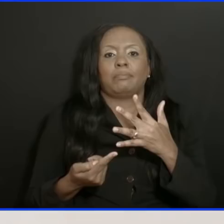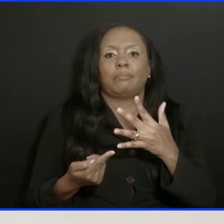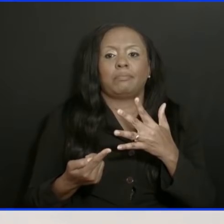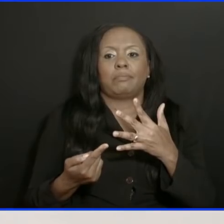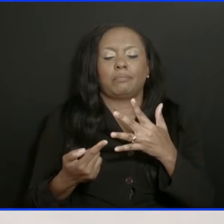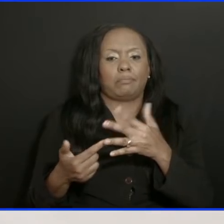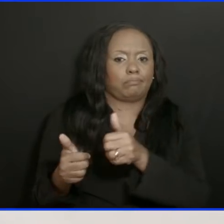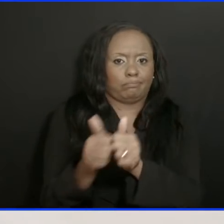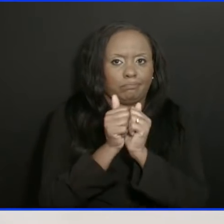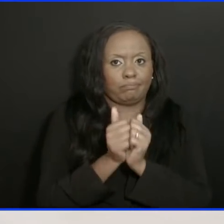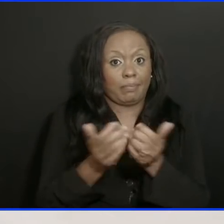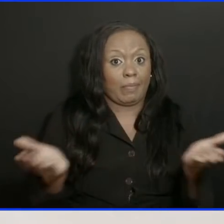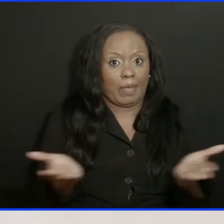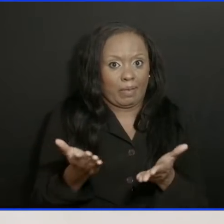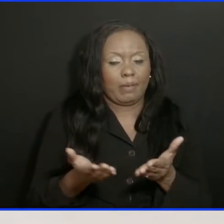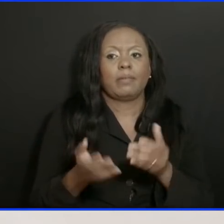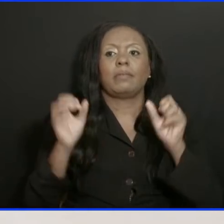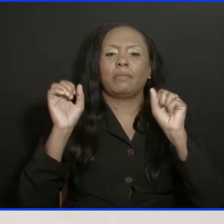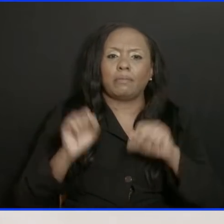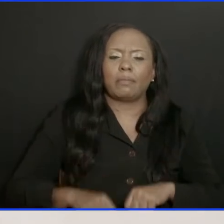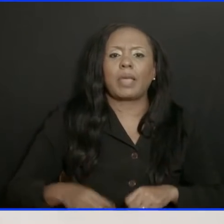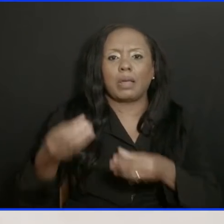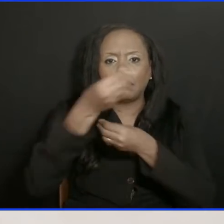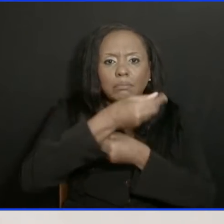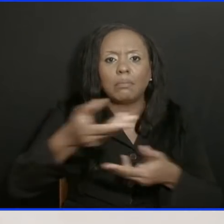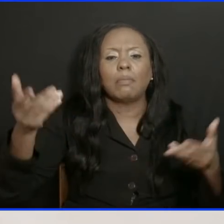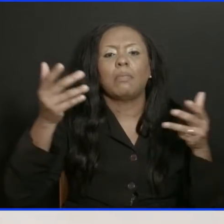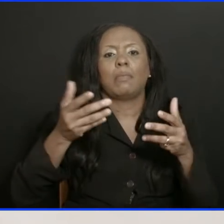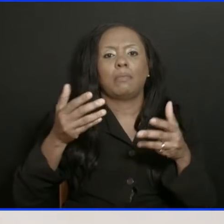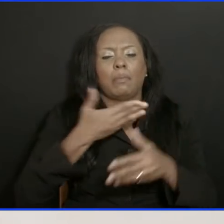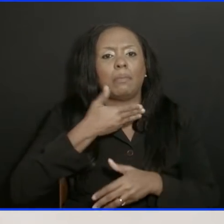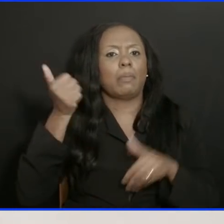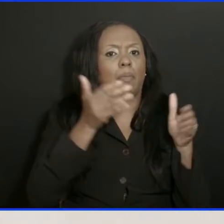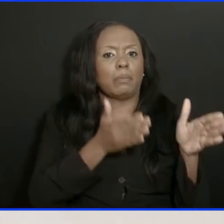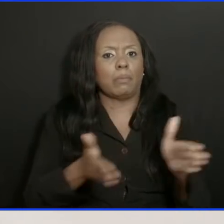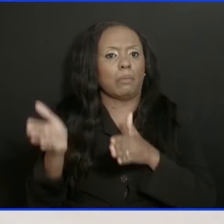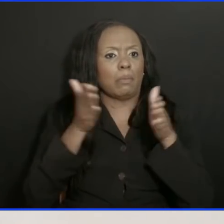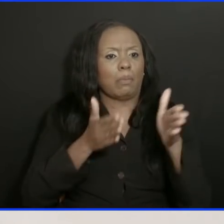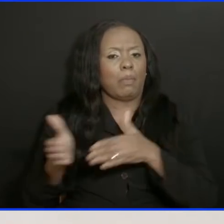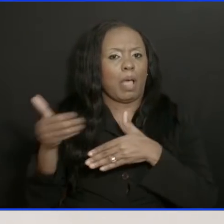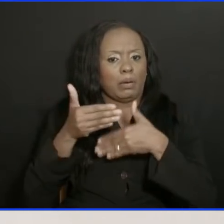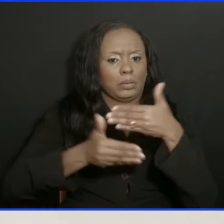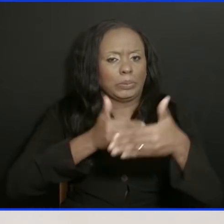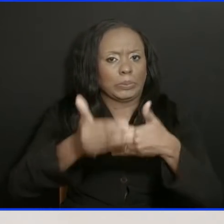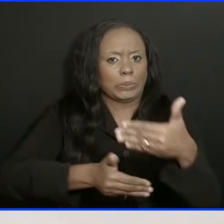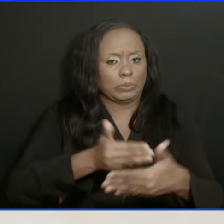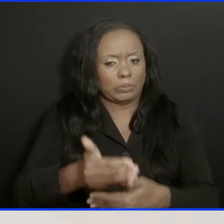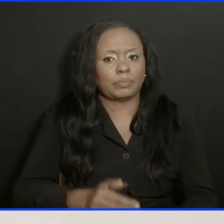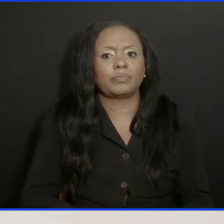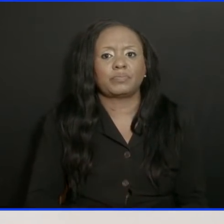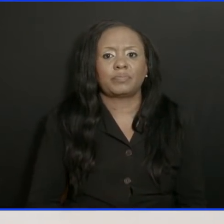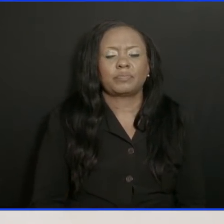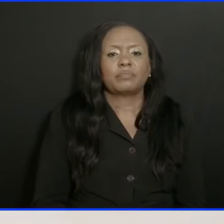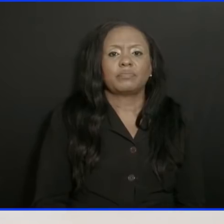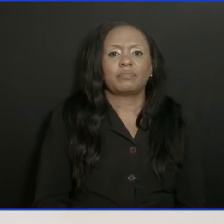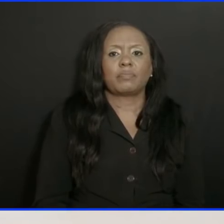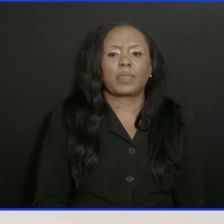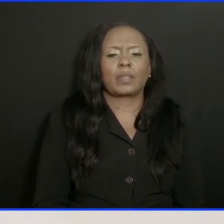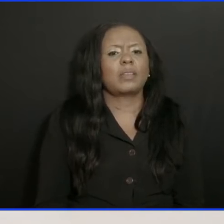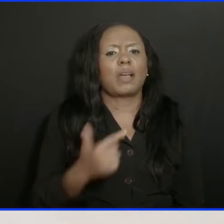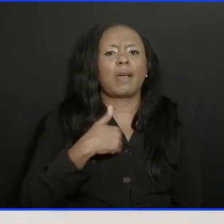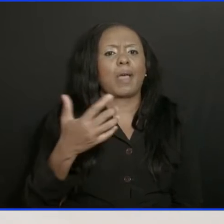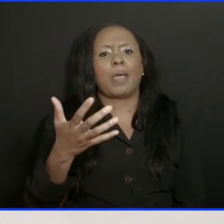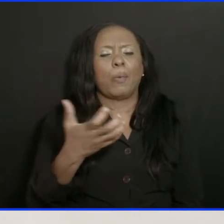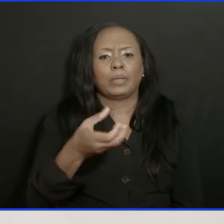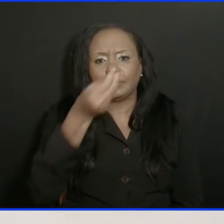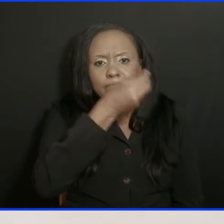now to be able to make projections and to better prepare as we go along. So those are really the statistics for